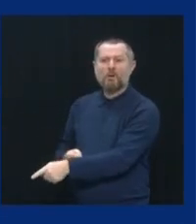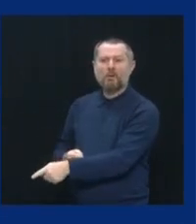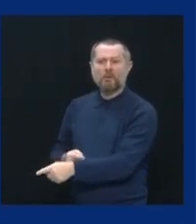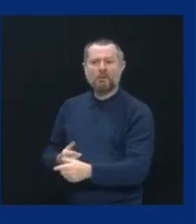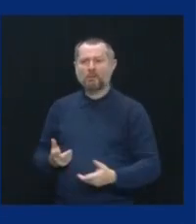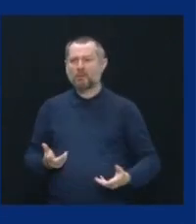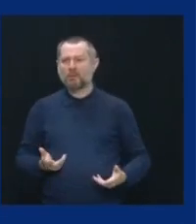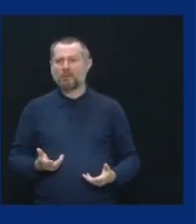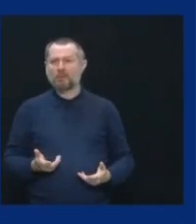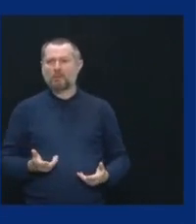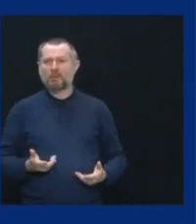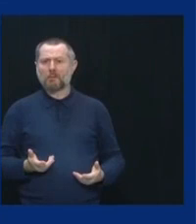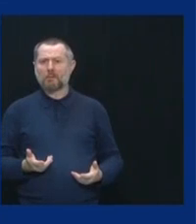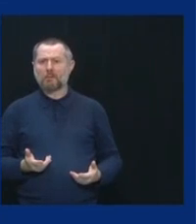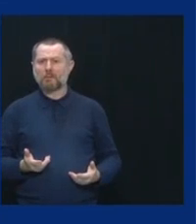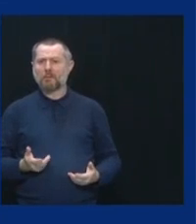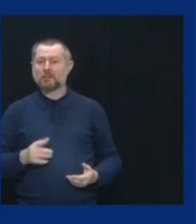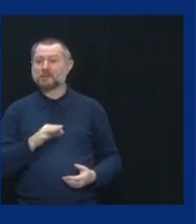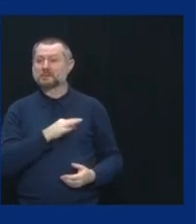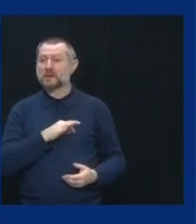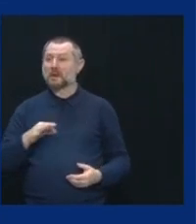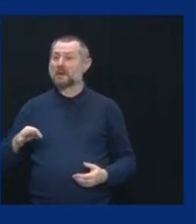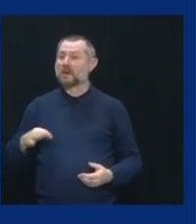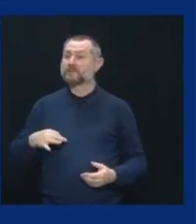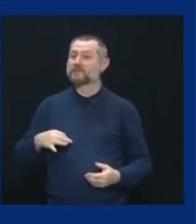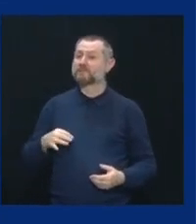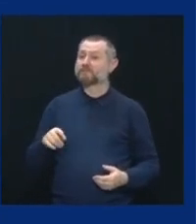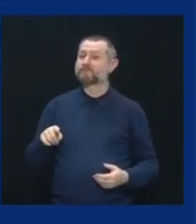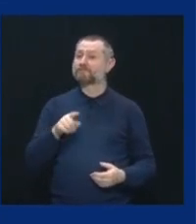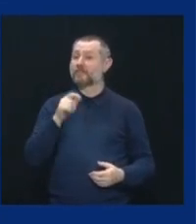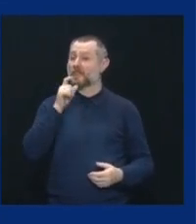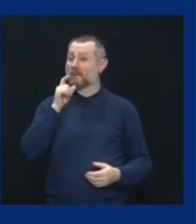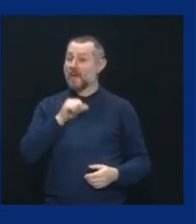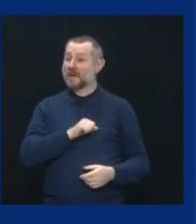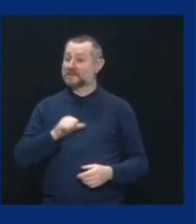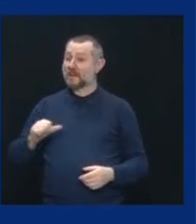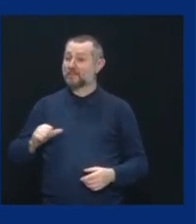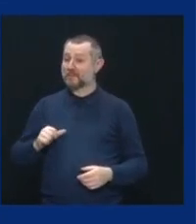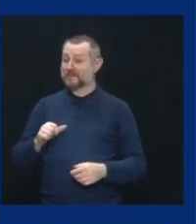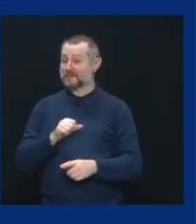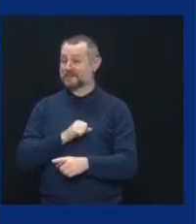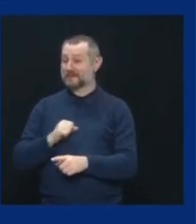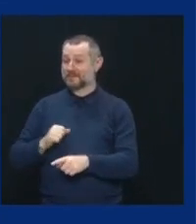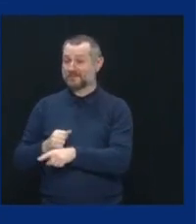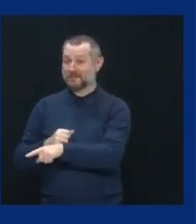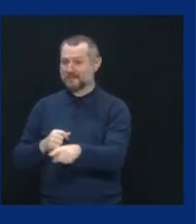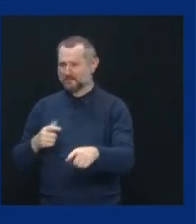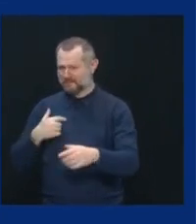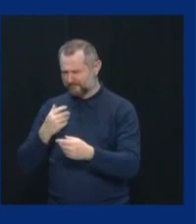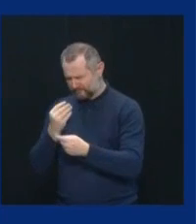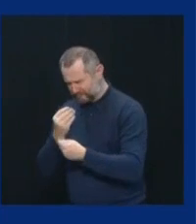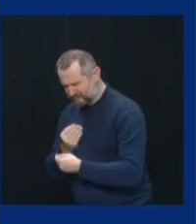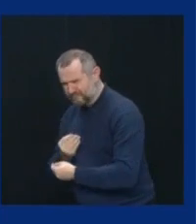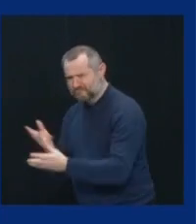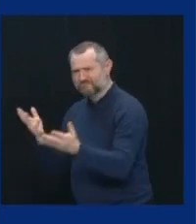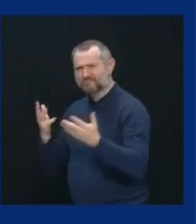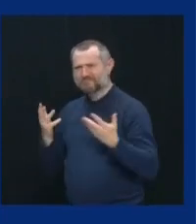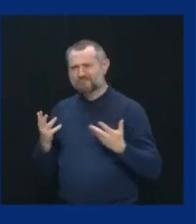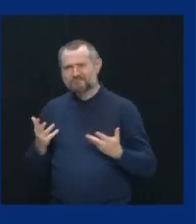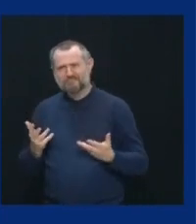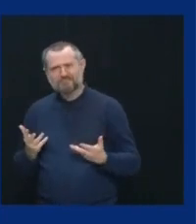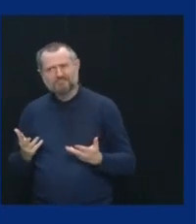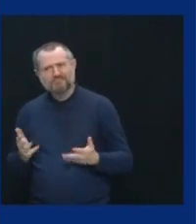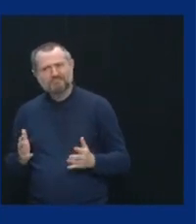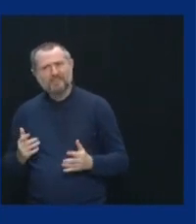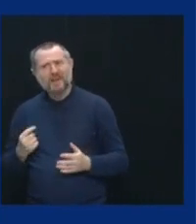The staff of the Assembly and the Senate were told that, not just